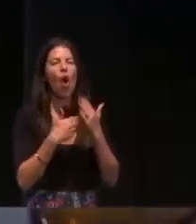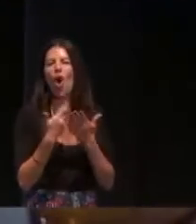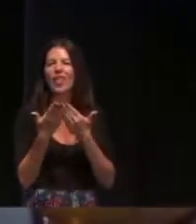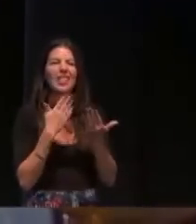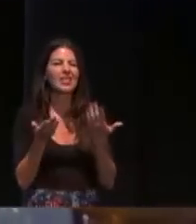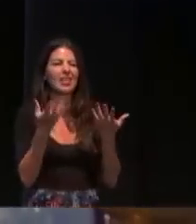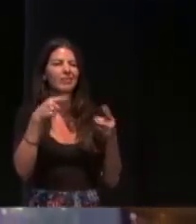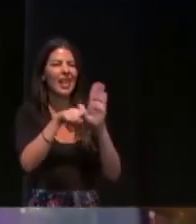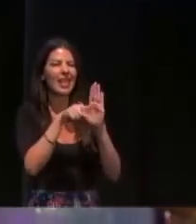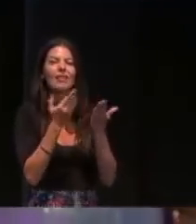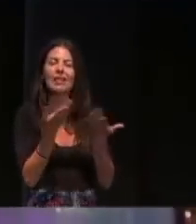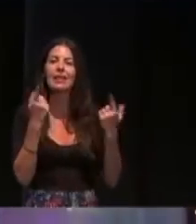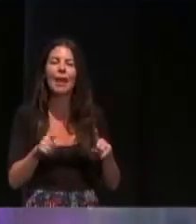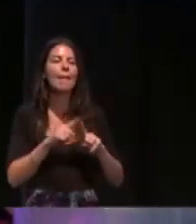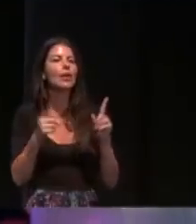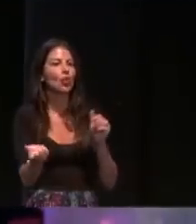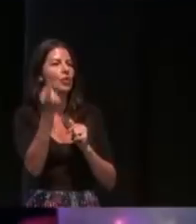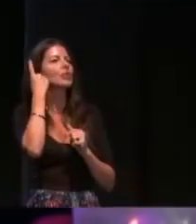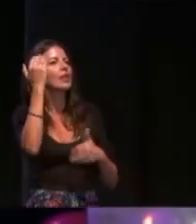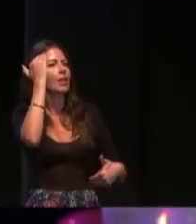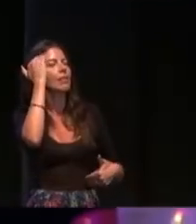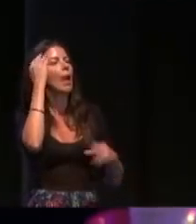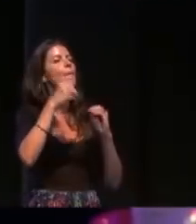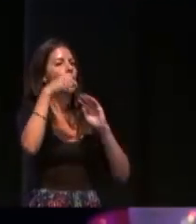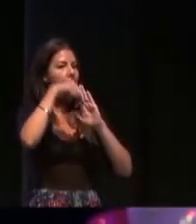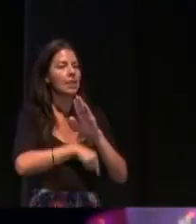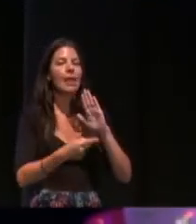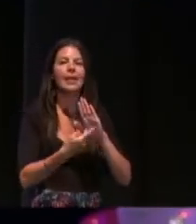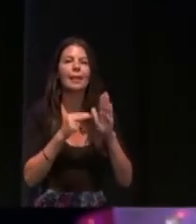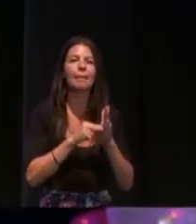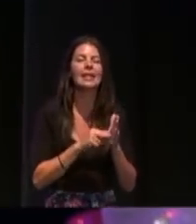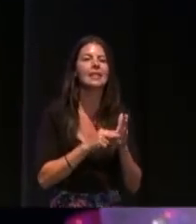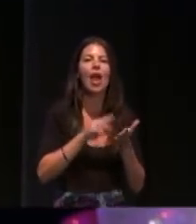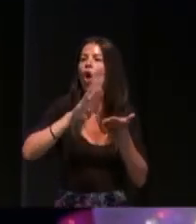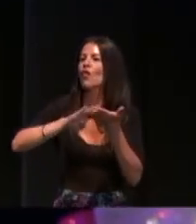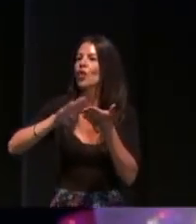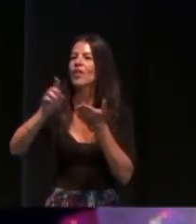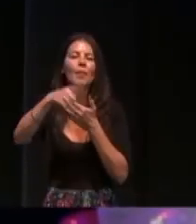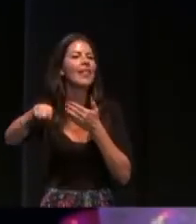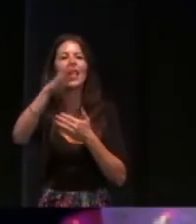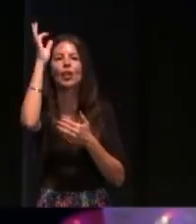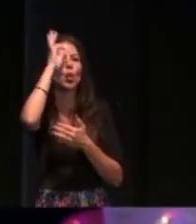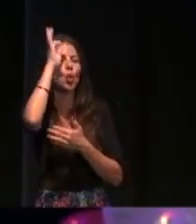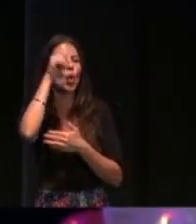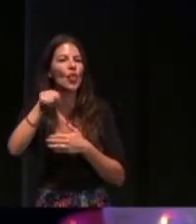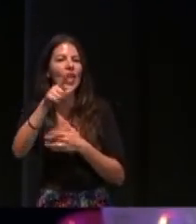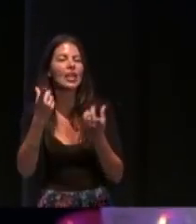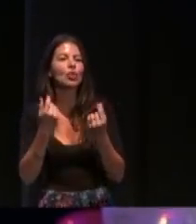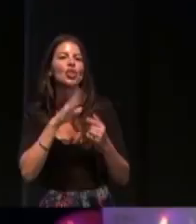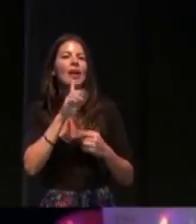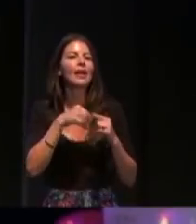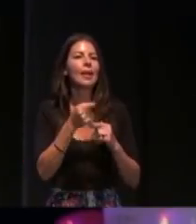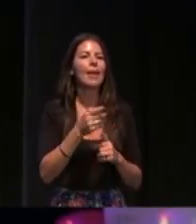may be. But you'll come to a greater awareness that when you say, forgive them, for they know not what they do, you're talking about